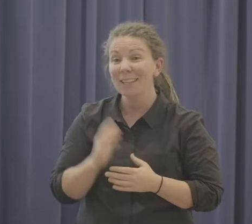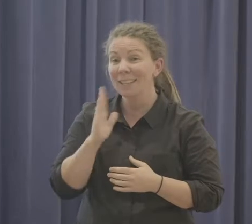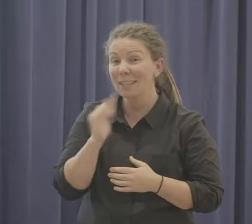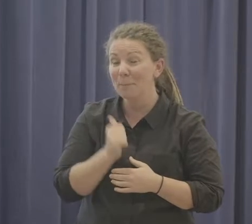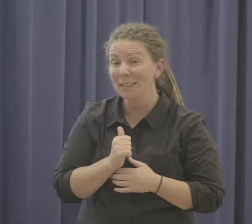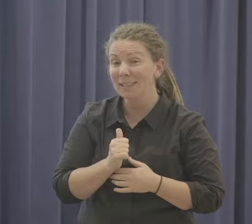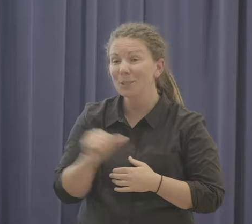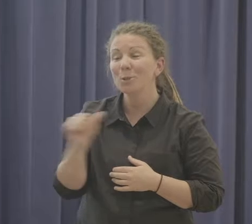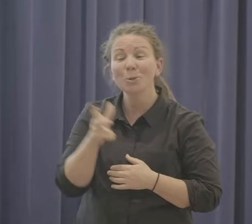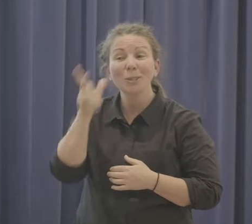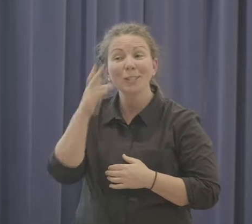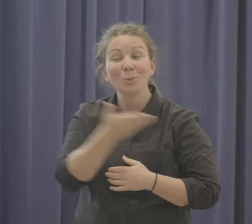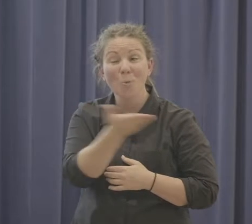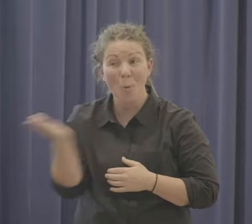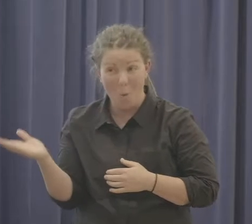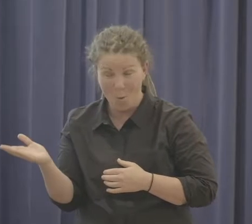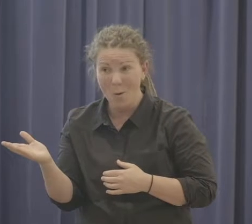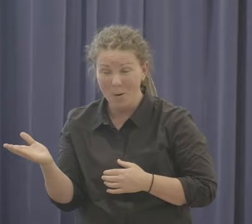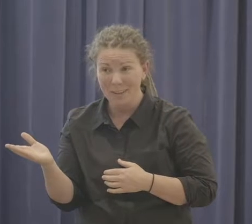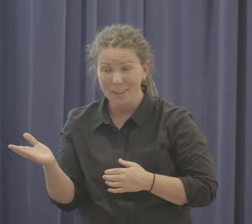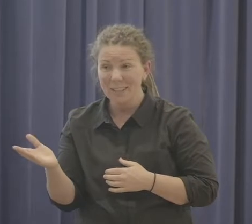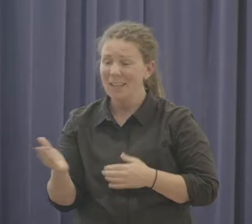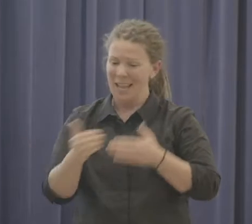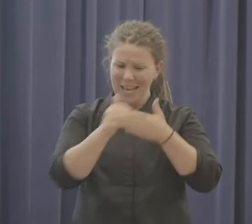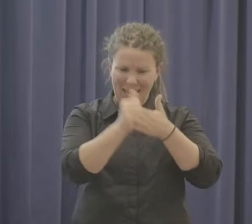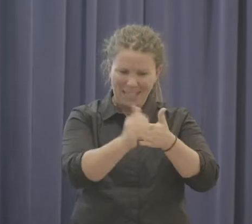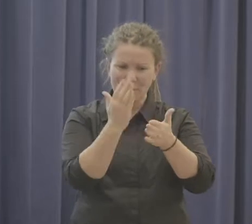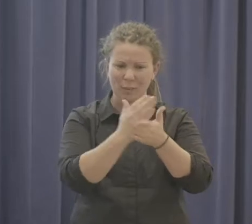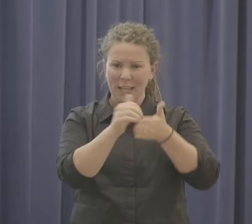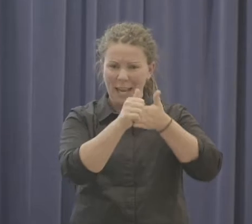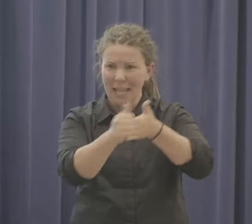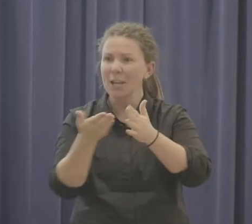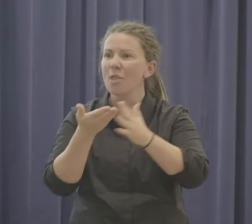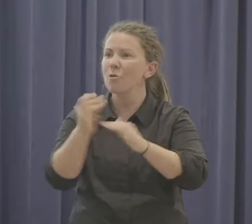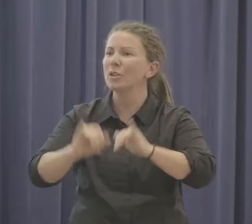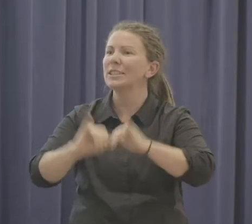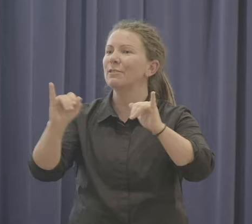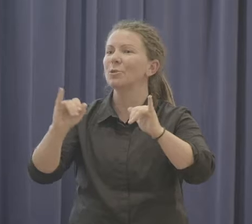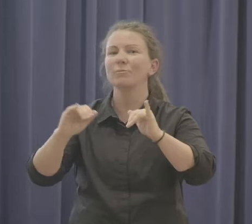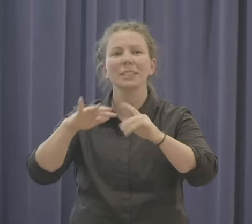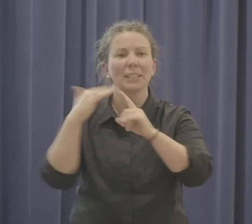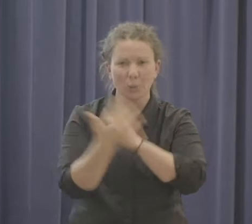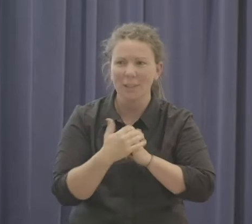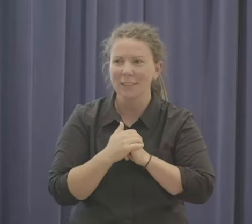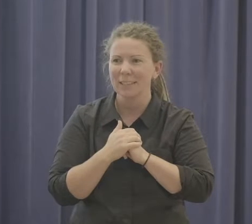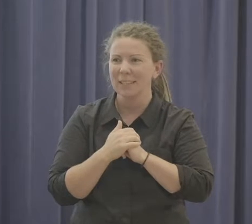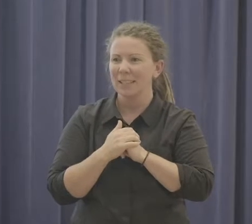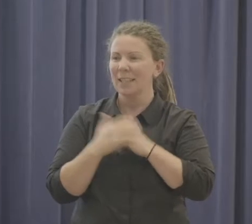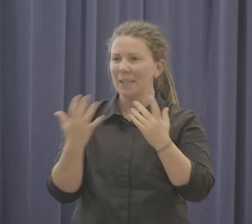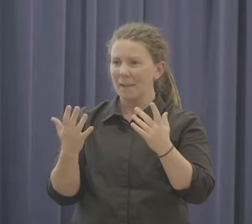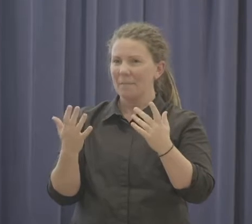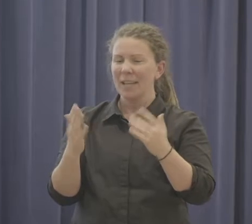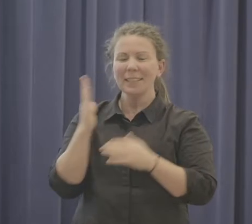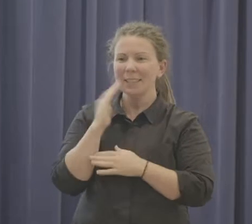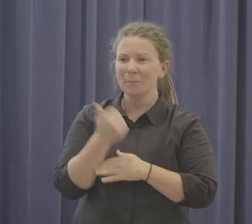someone who can be strong through challenges and stay calm through difficult situations. I think that these are 2 important things for